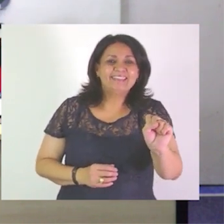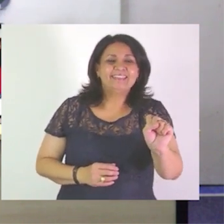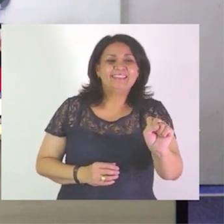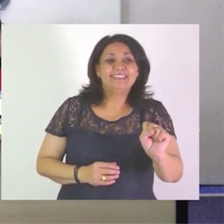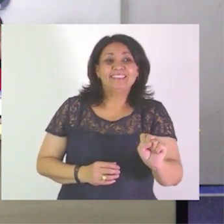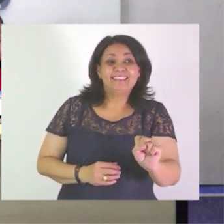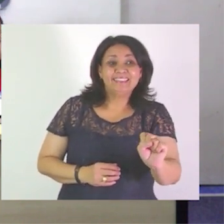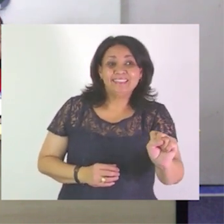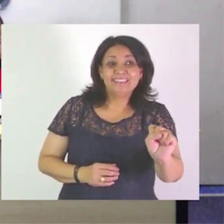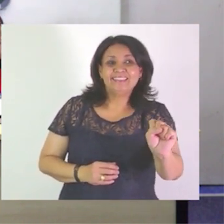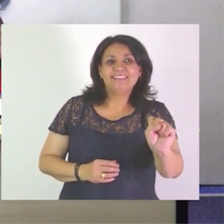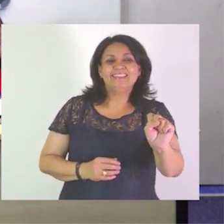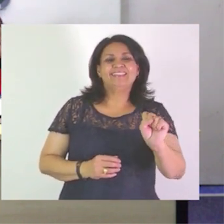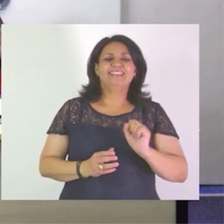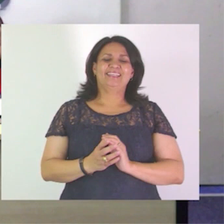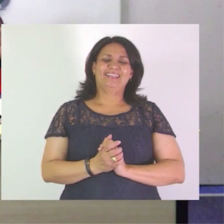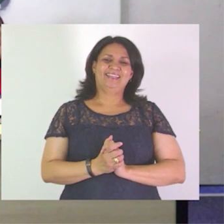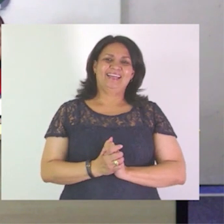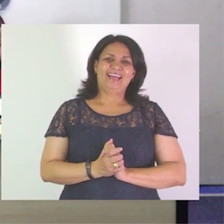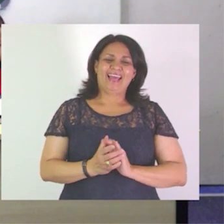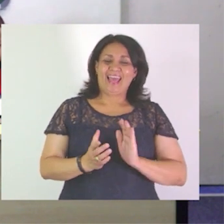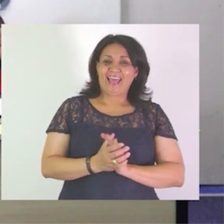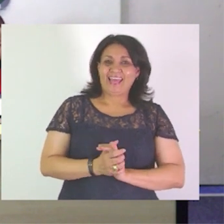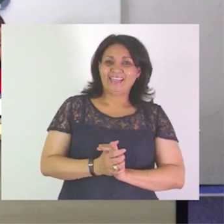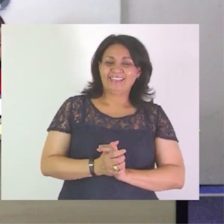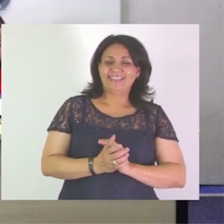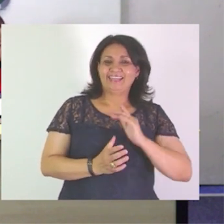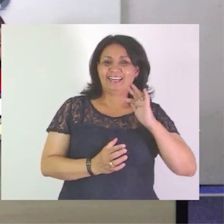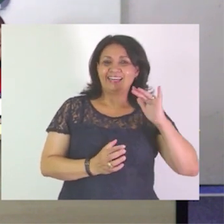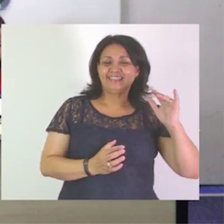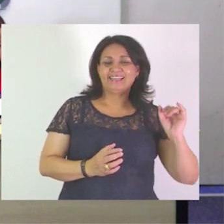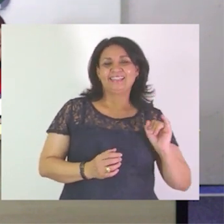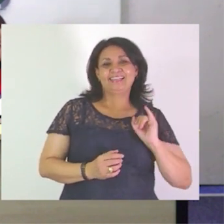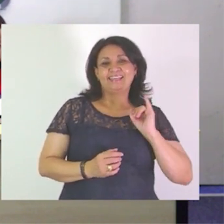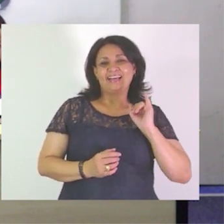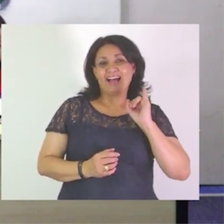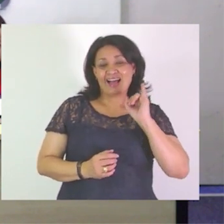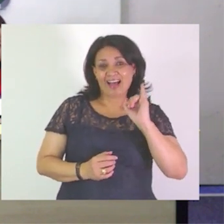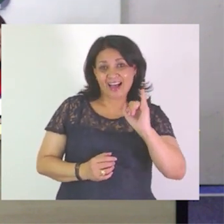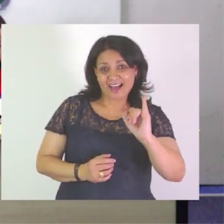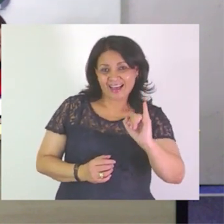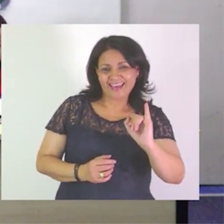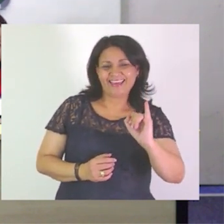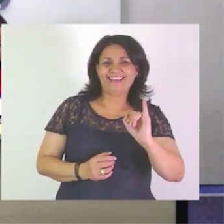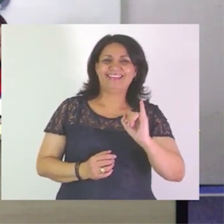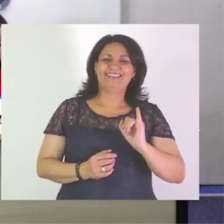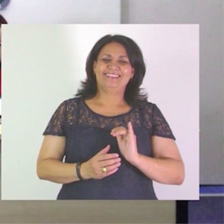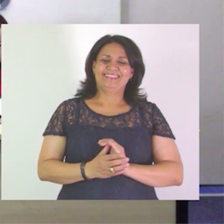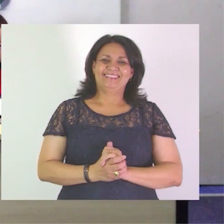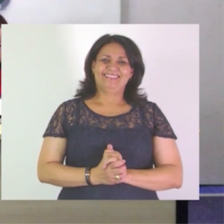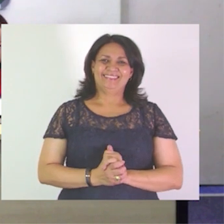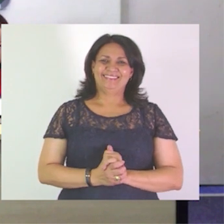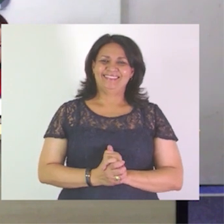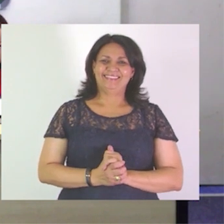is S. Very good. And we also learned that there is an I, Impy